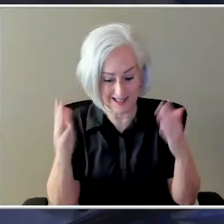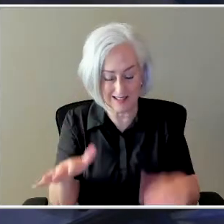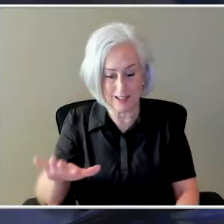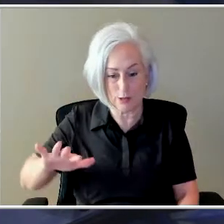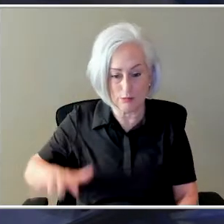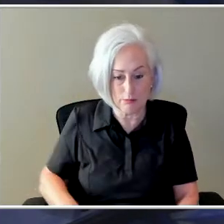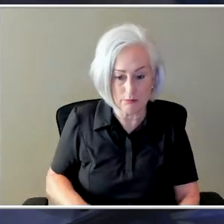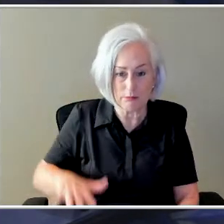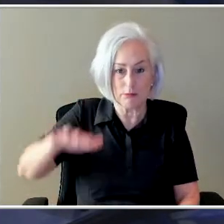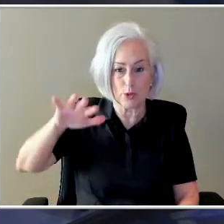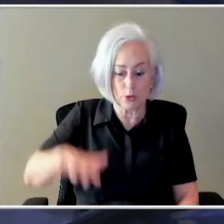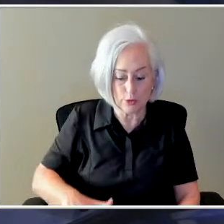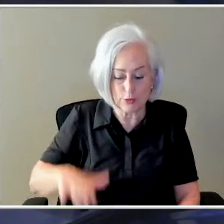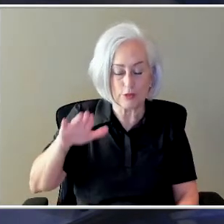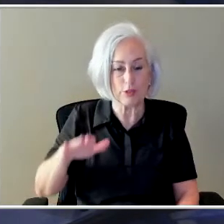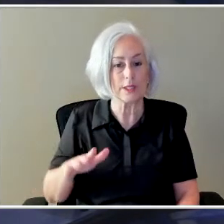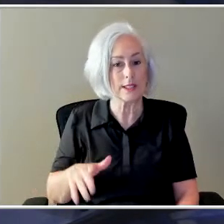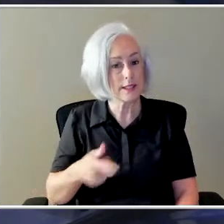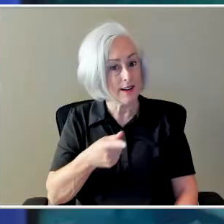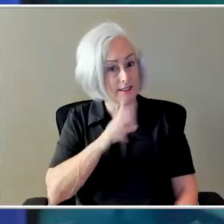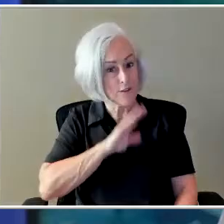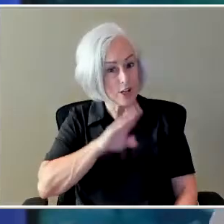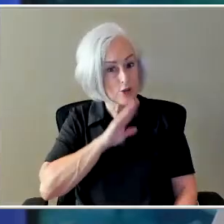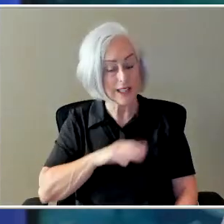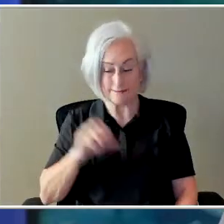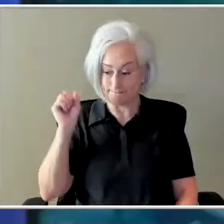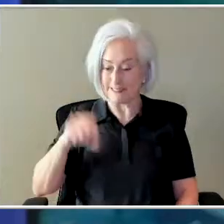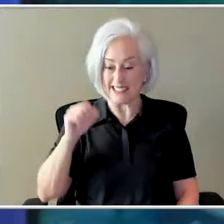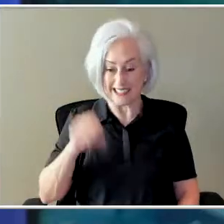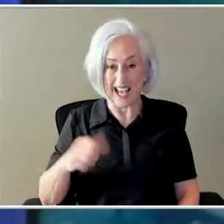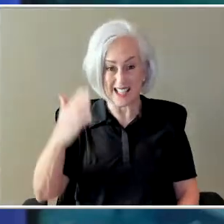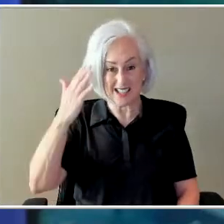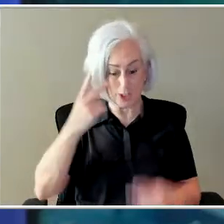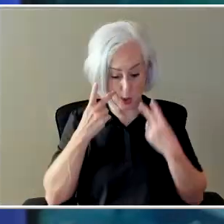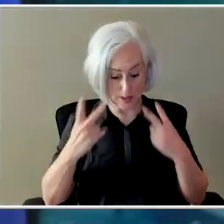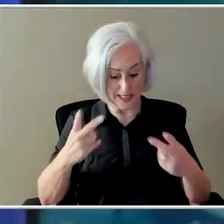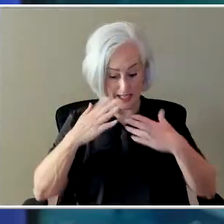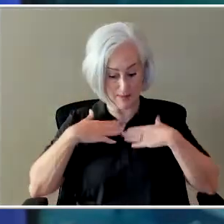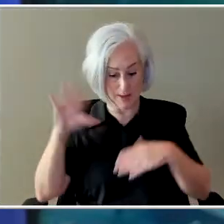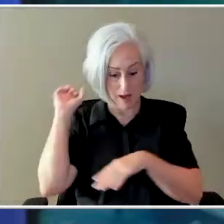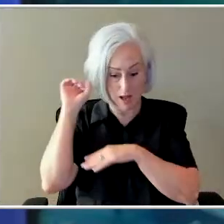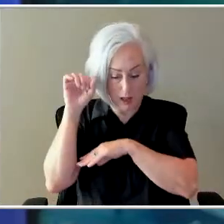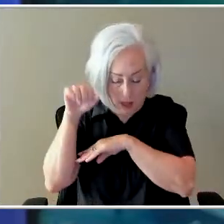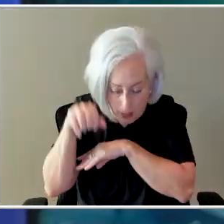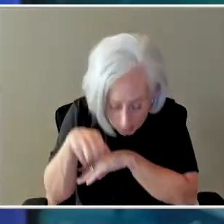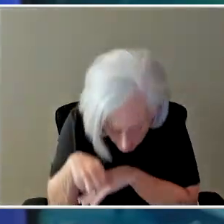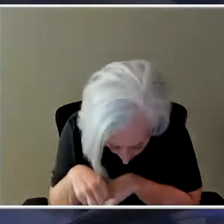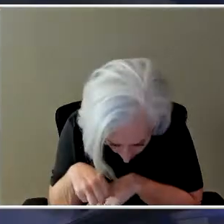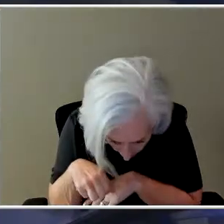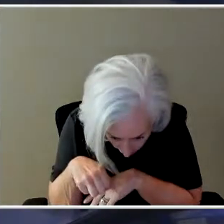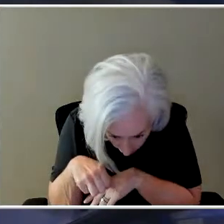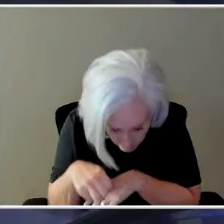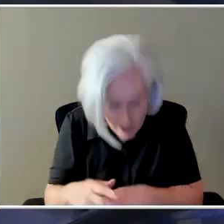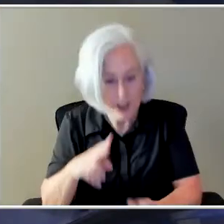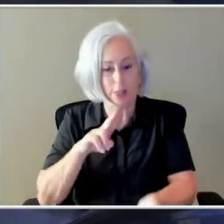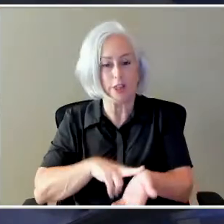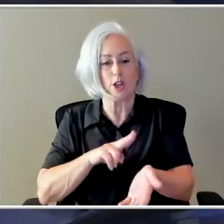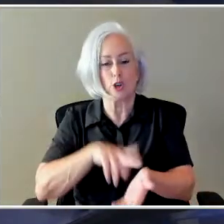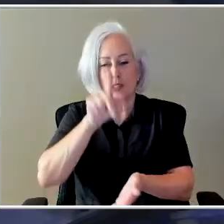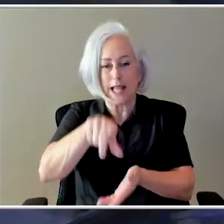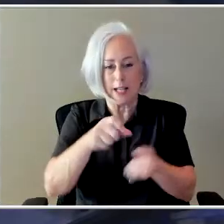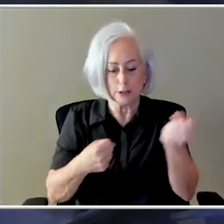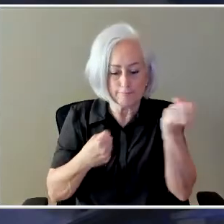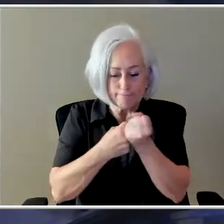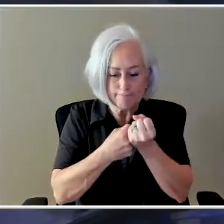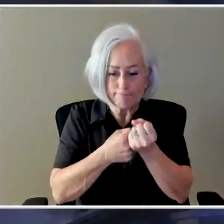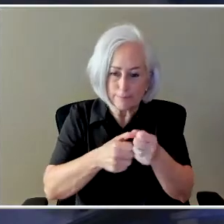what it normally would As do? you've seen the video, I was humped over. I couldn't even sit up straight. Yeah. The nurse behind me was holding me. You were so determined. Yeah. So